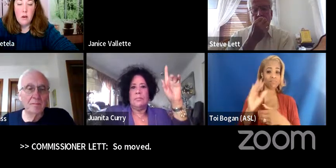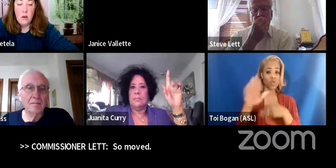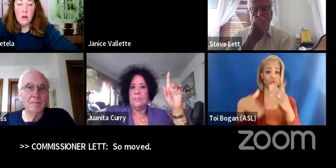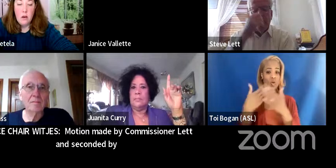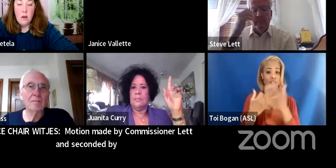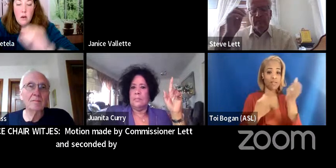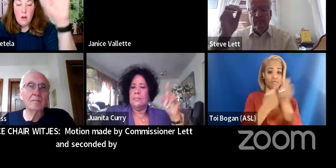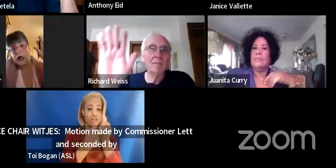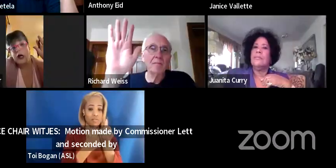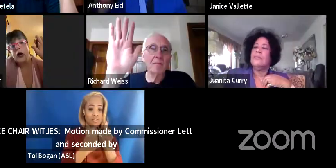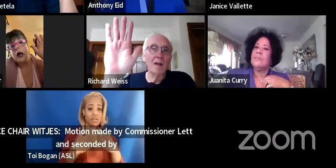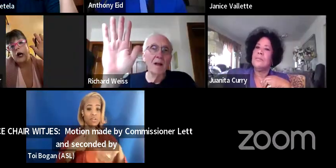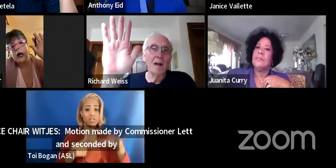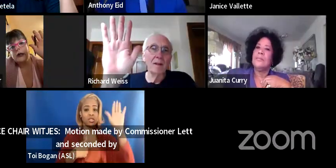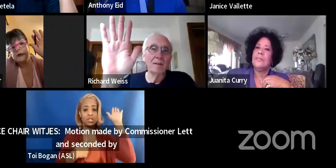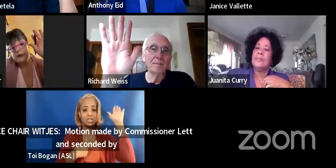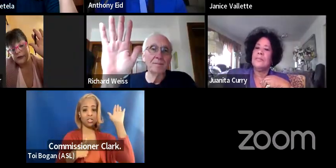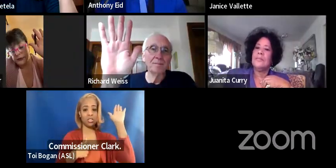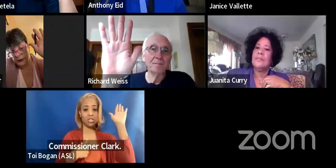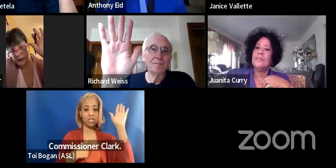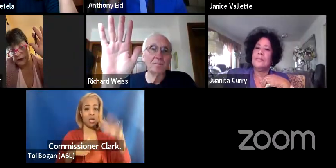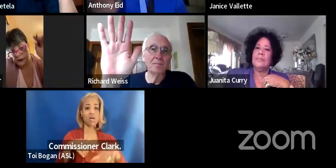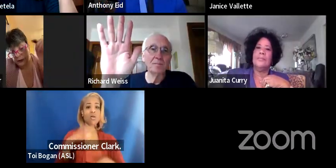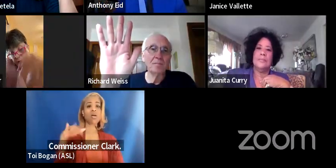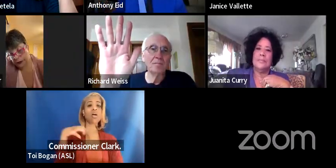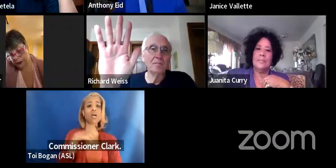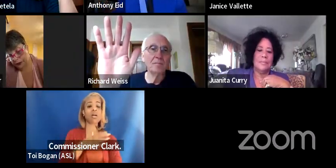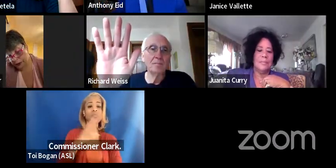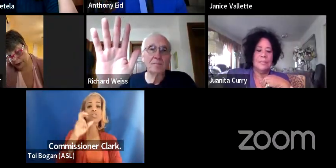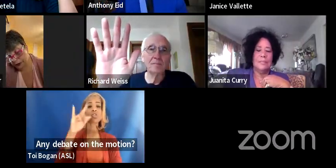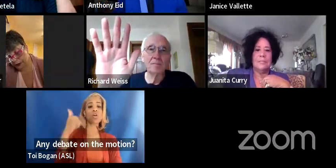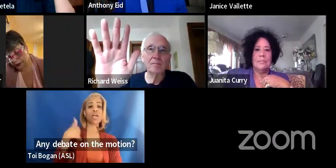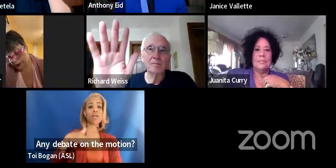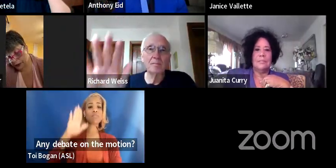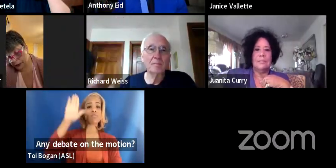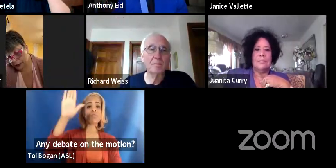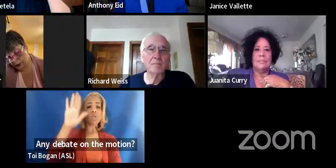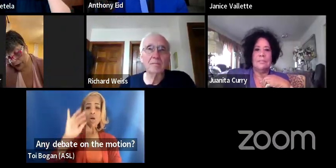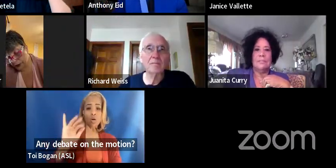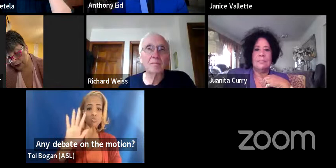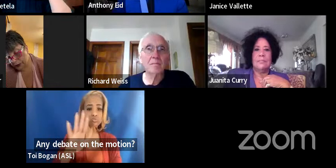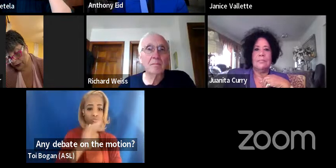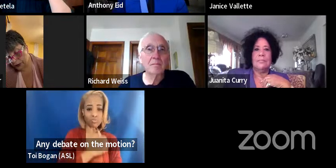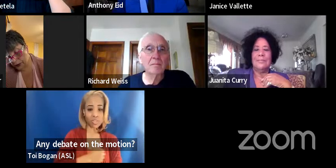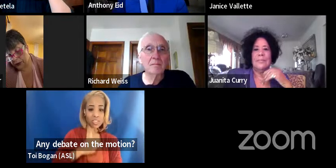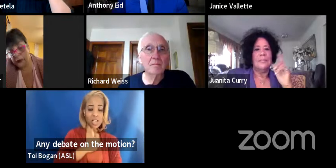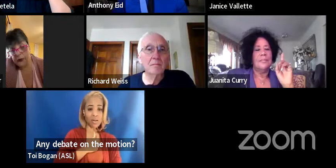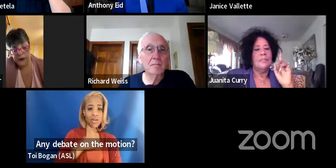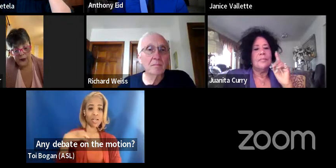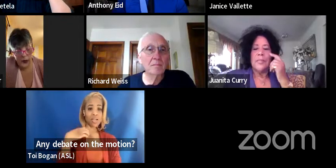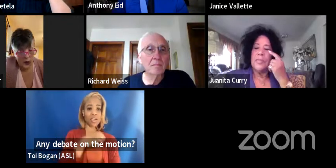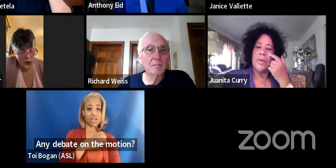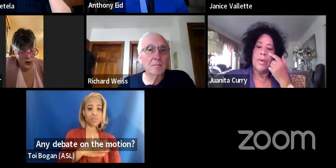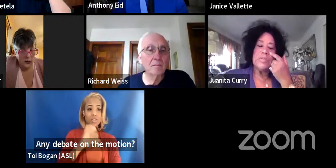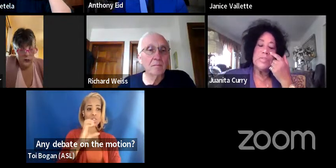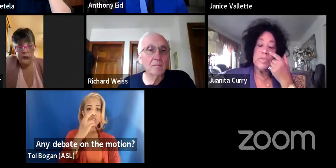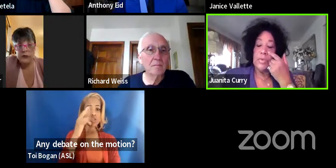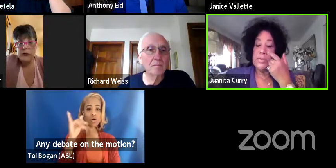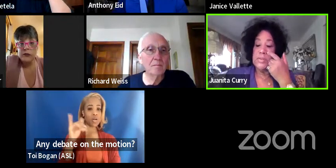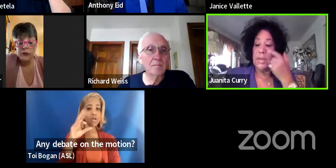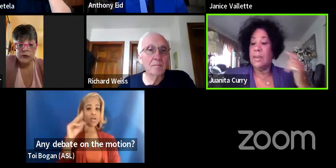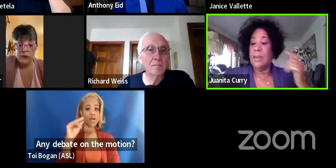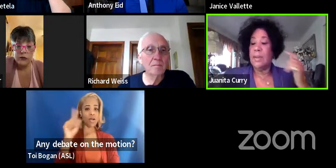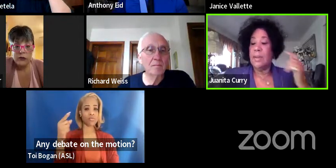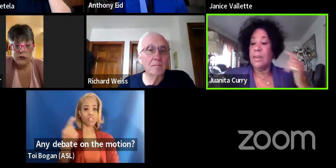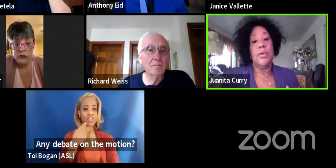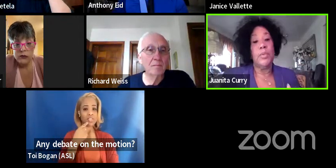please raise your hand and say aye. Commissioner aye. Curry had her hand raised for discussion. Oh, I'm sorry, Commissioner Curry. No, I was just